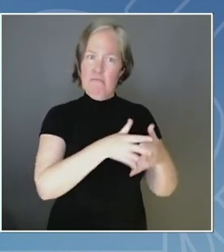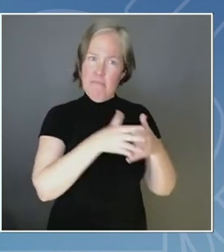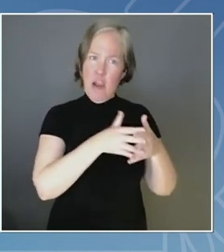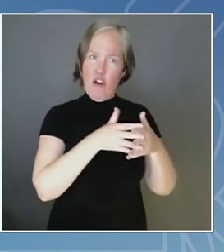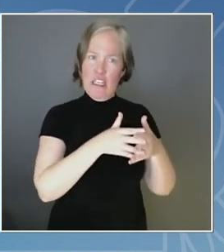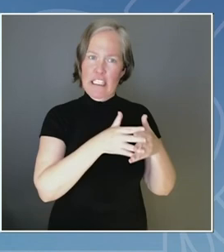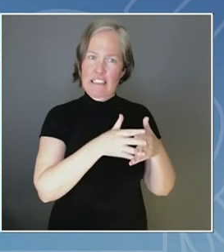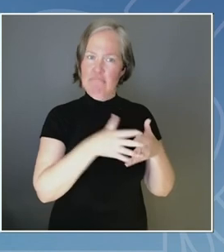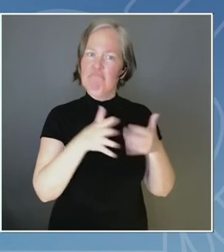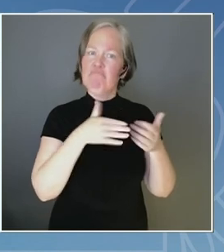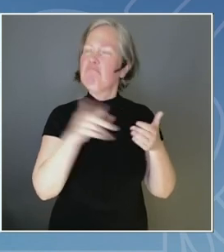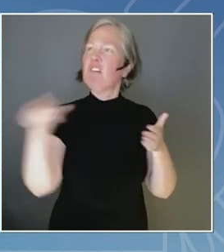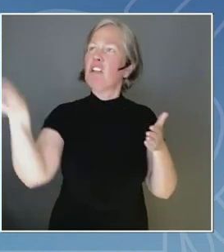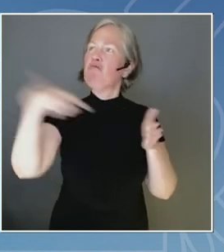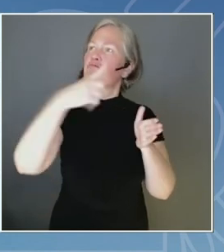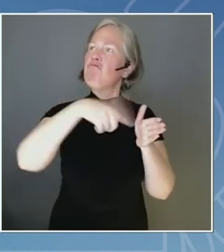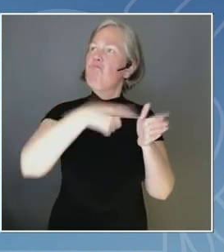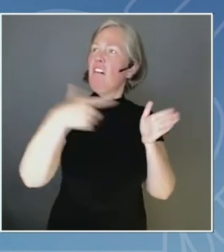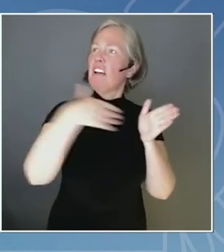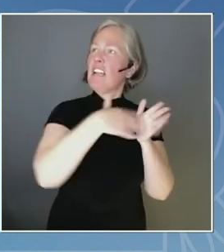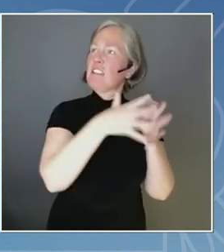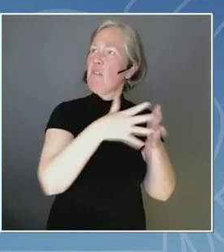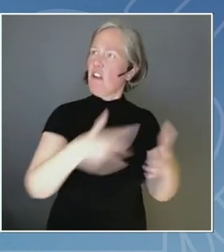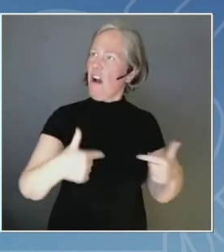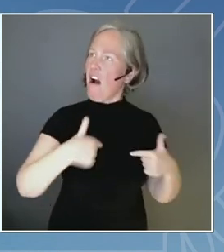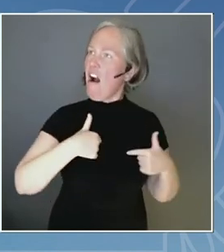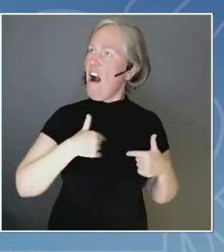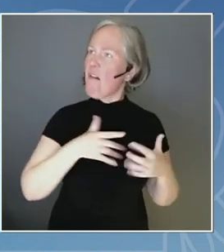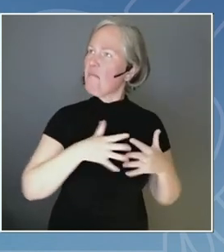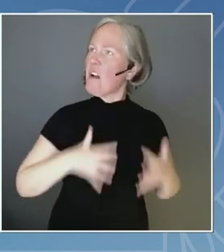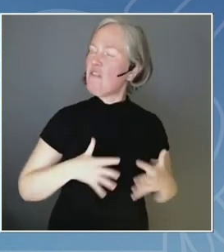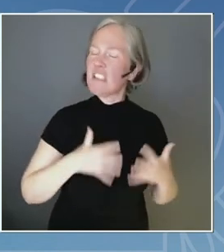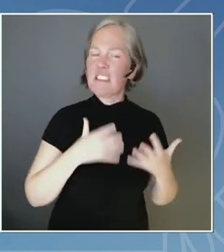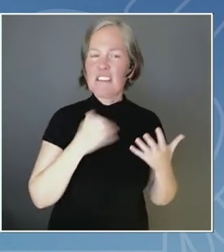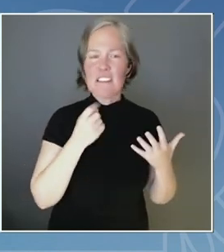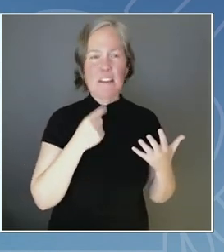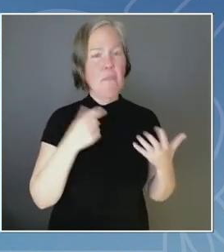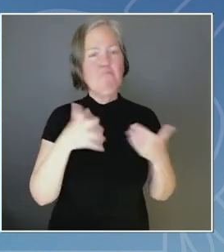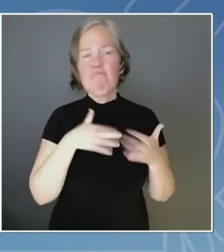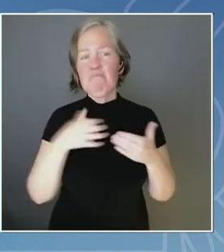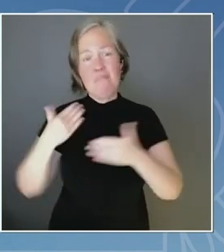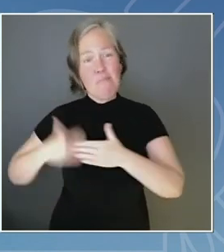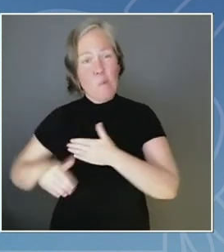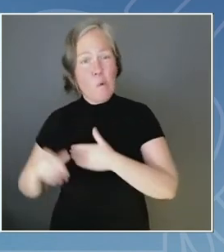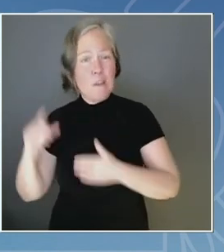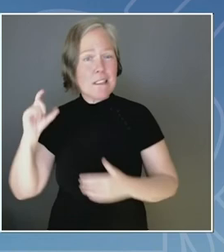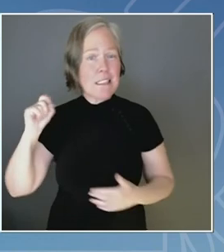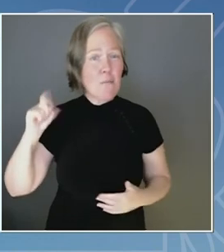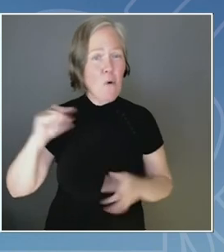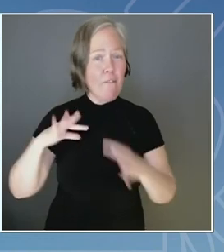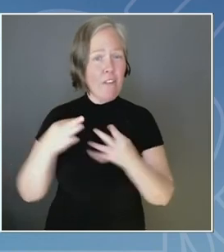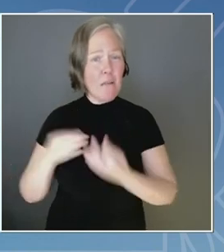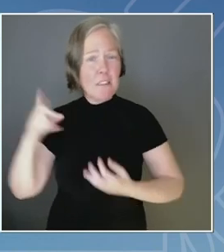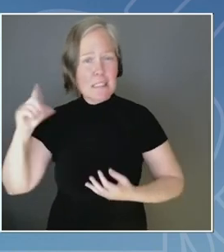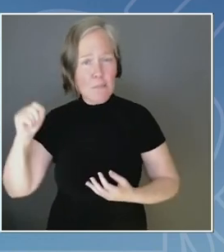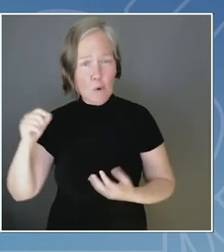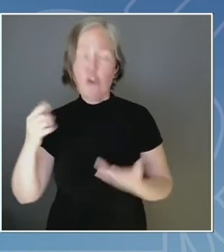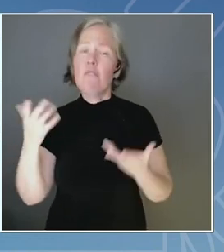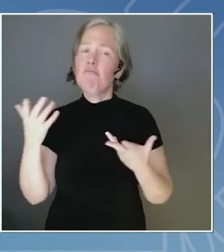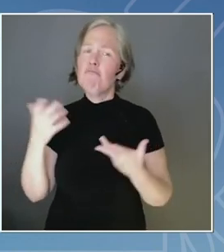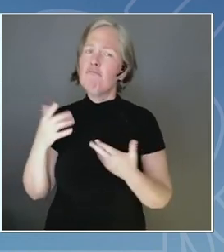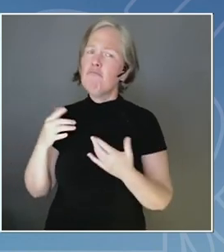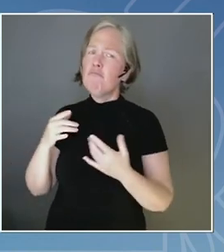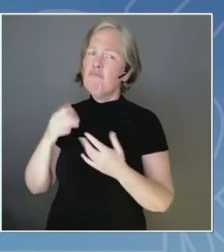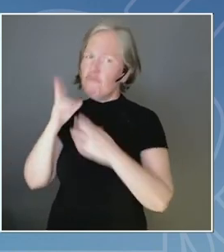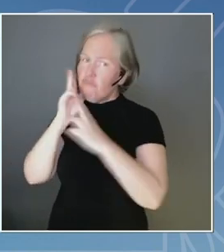like to use Lee Hsien Loong from Singapore. He always said that all the countries,